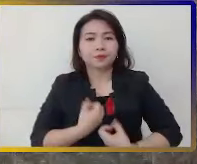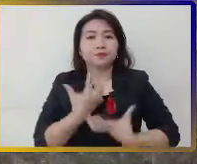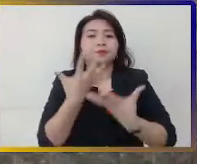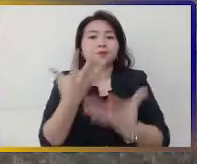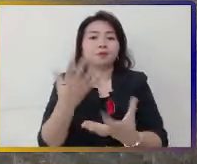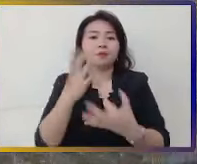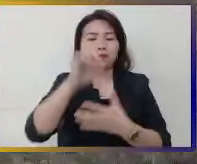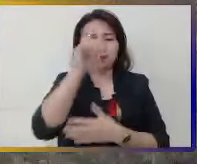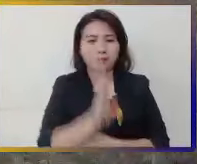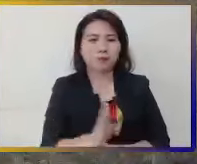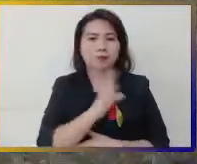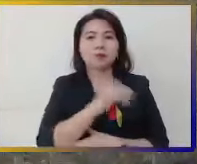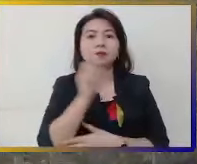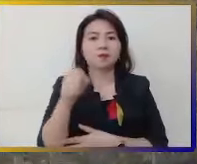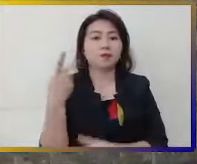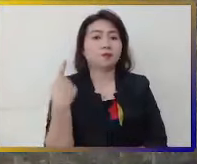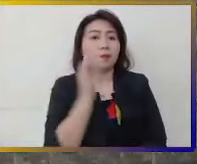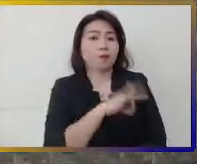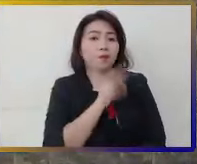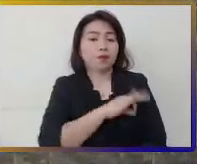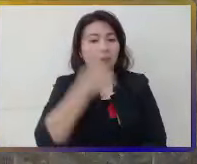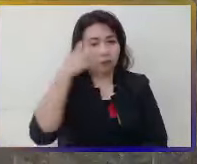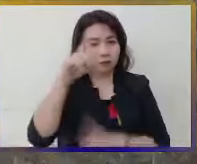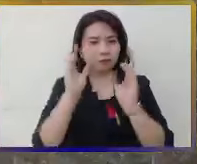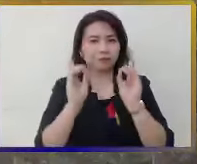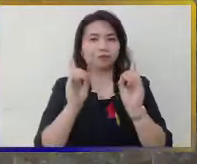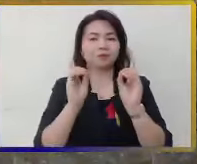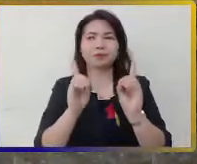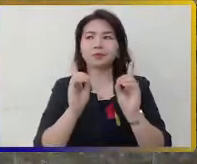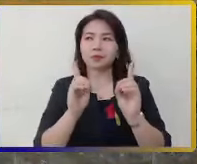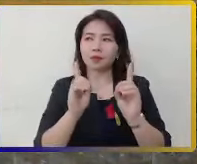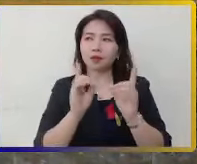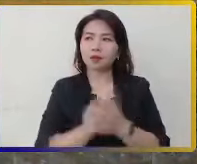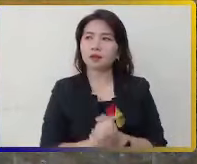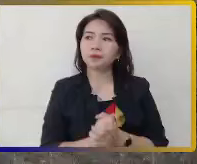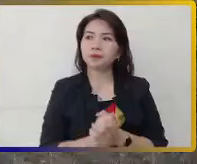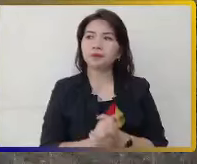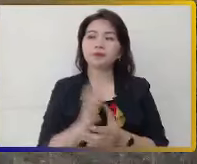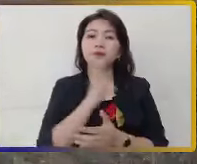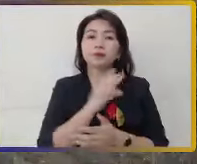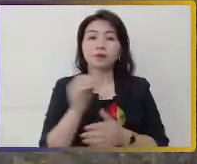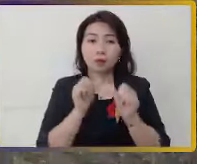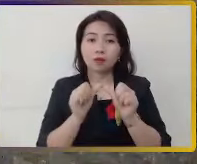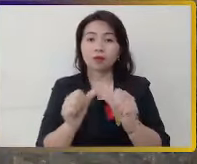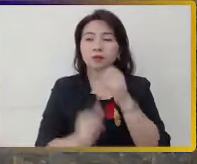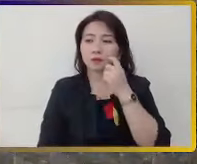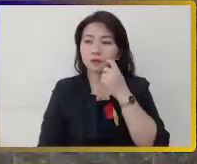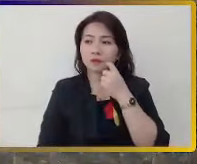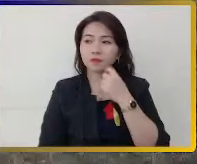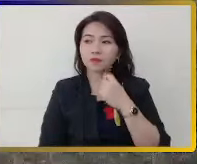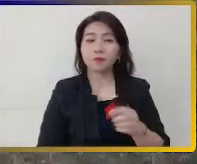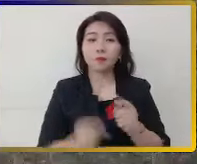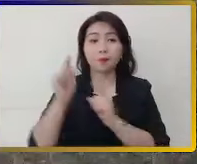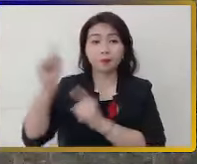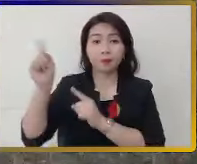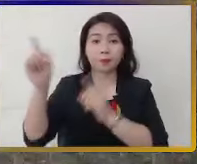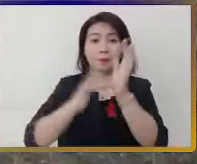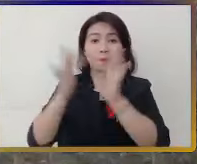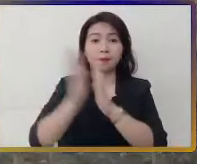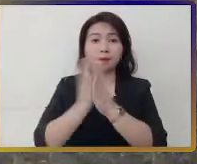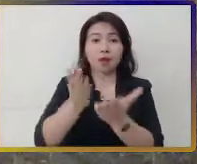Inspiration of God. It is profitable for what? Come on, talk to me. It's all this one that is approved by God